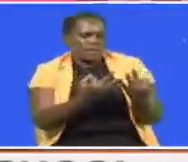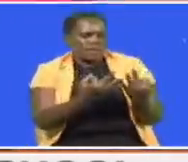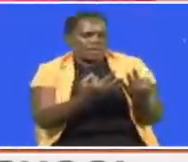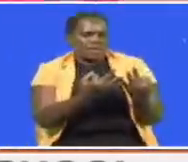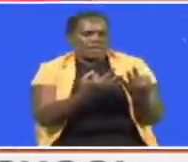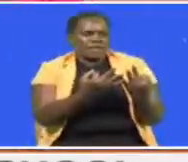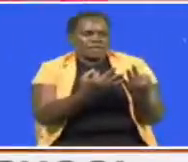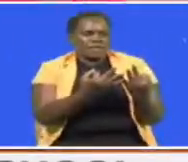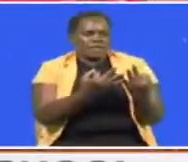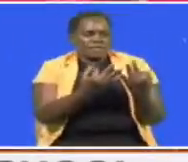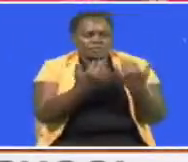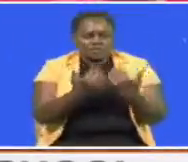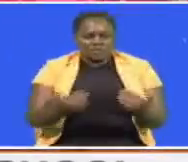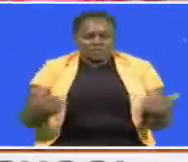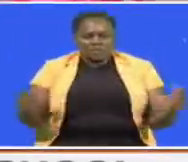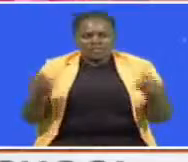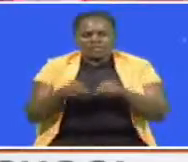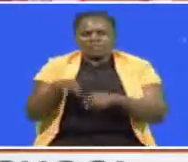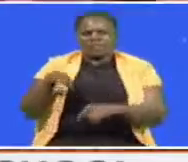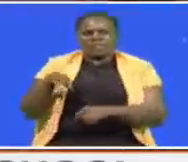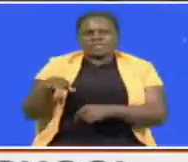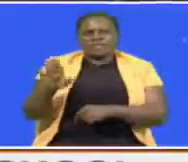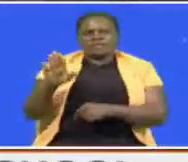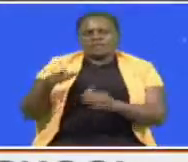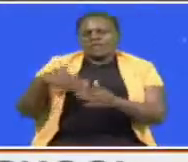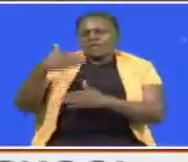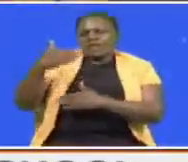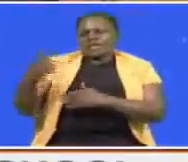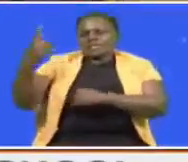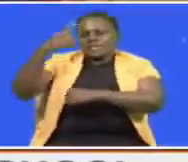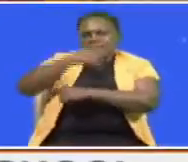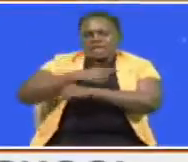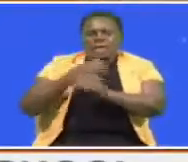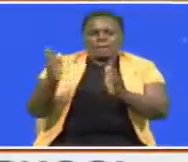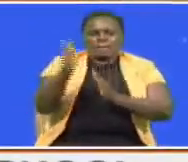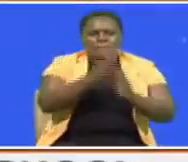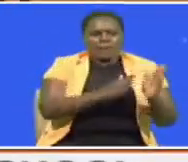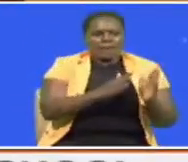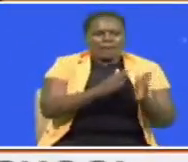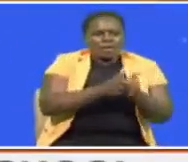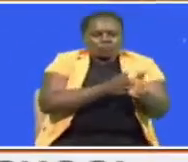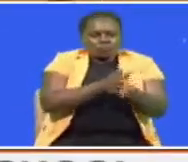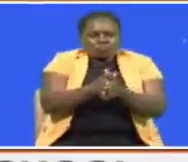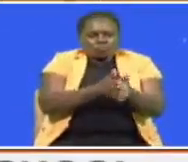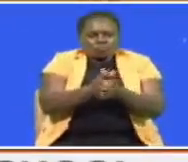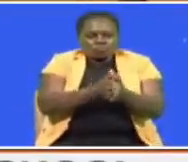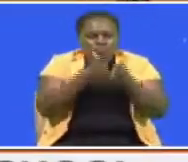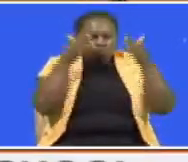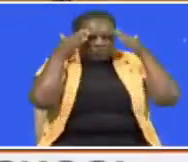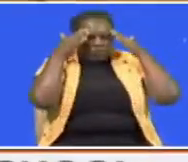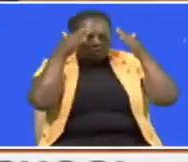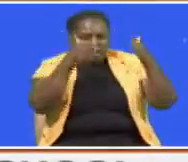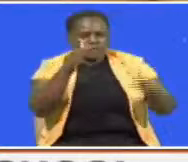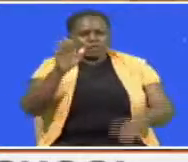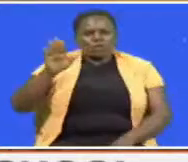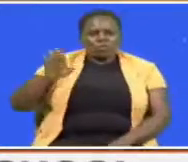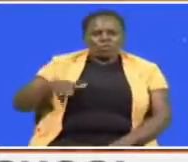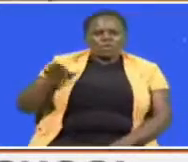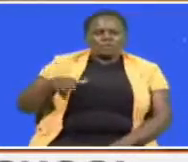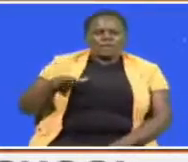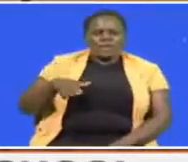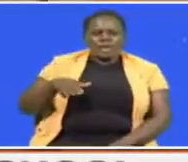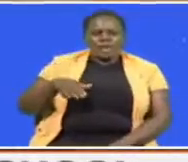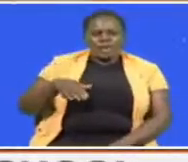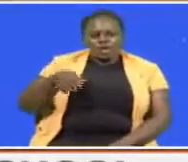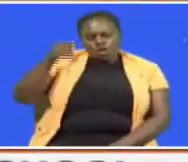their school-going children and themselves for the next day. The zeal and determination of these women to